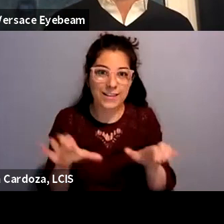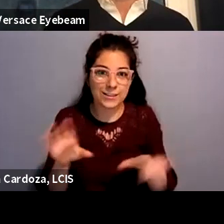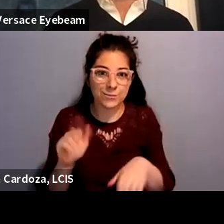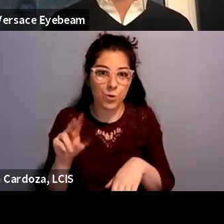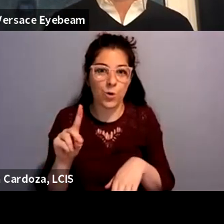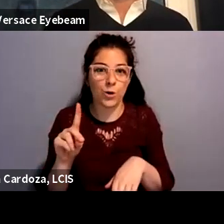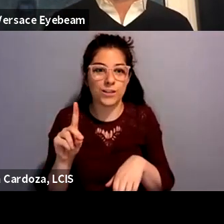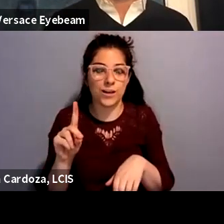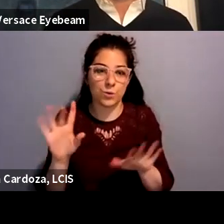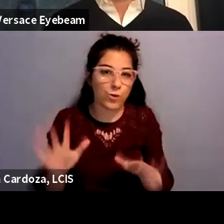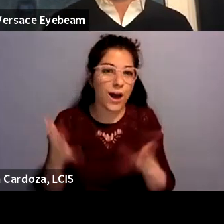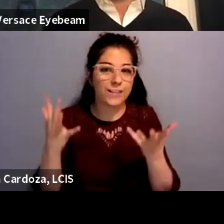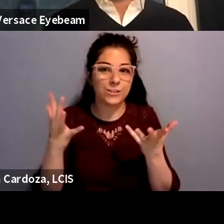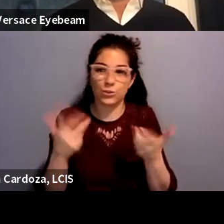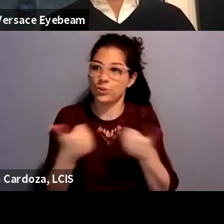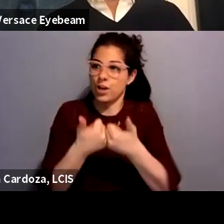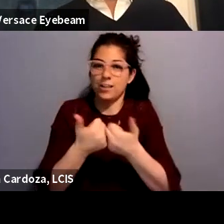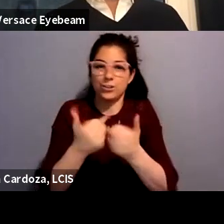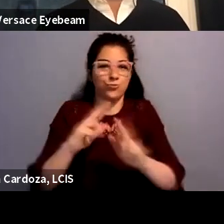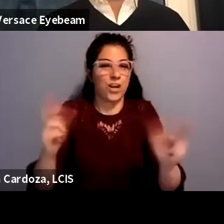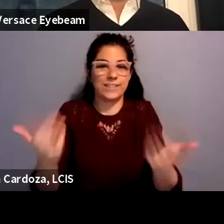were rising to the challenge.